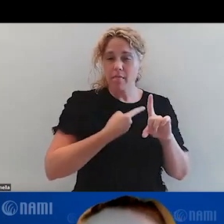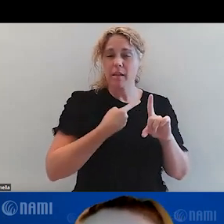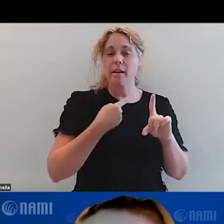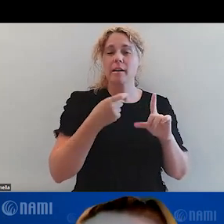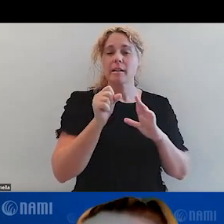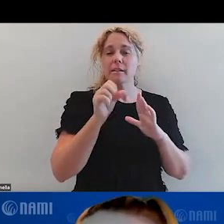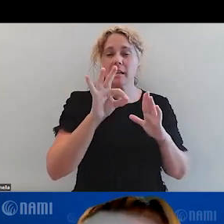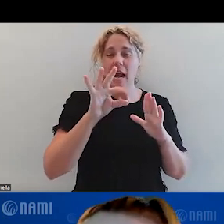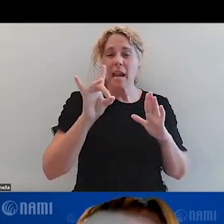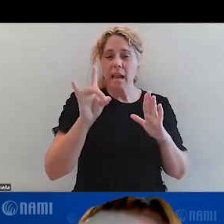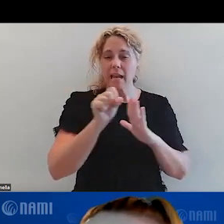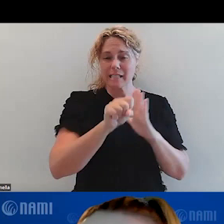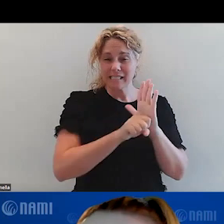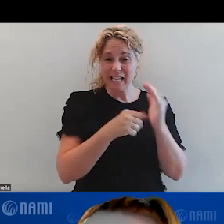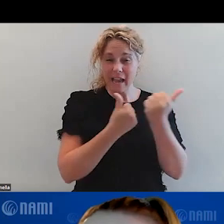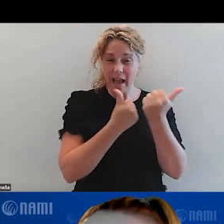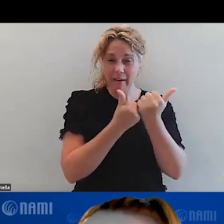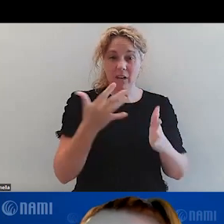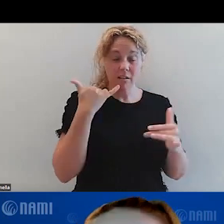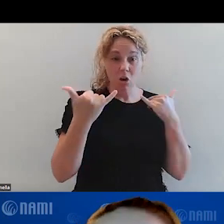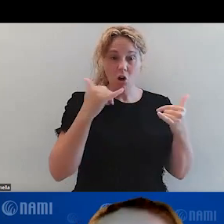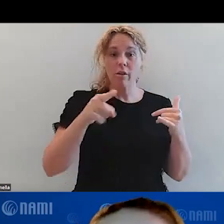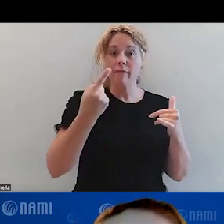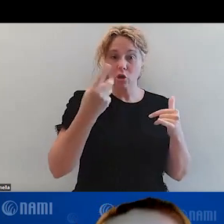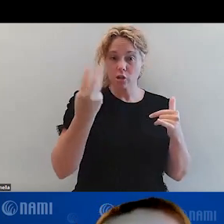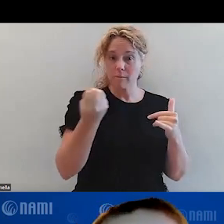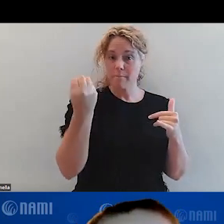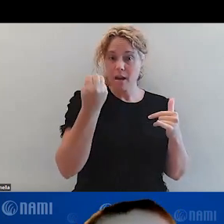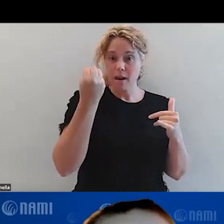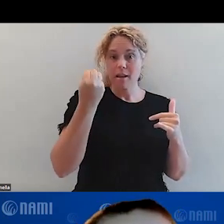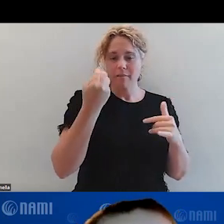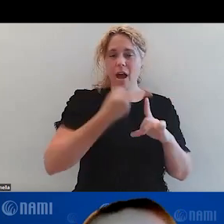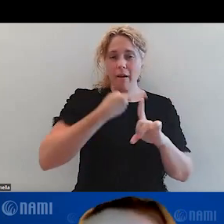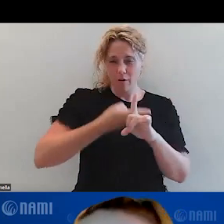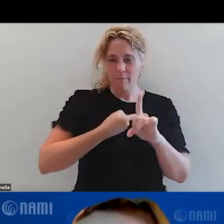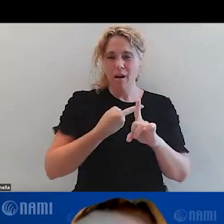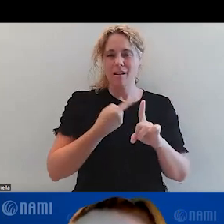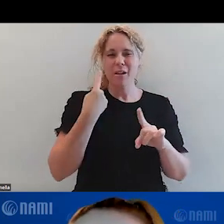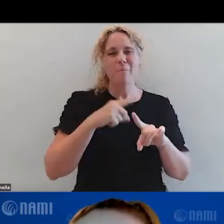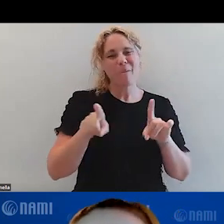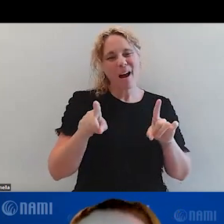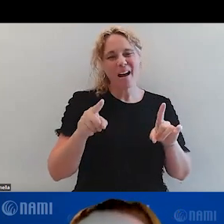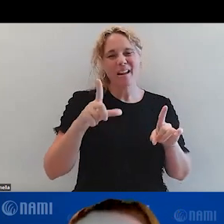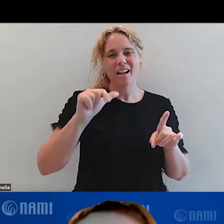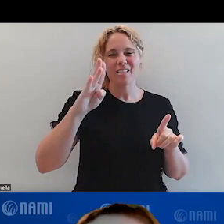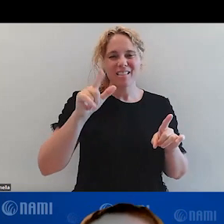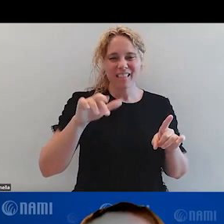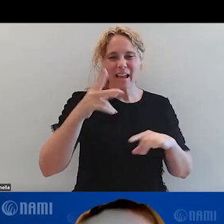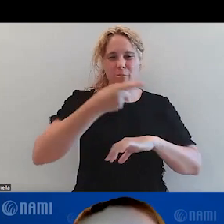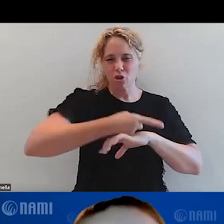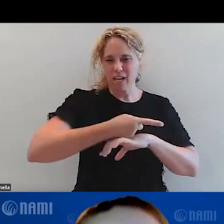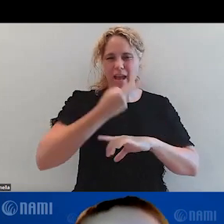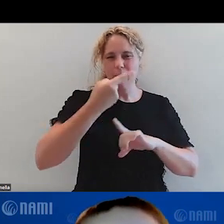calls. This is usually the first Monday of every month at 4 p.m. Eastern, but because of the Labor Day holiday this month, our next call